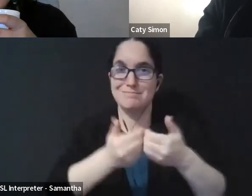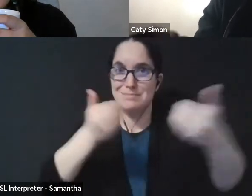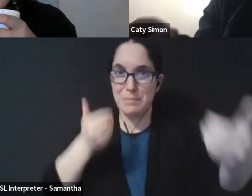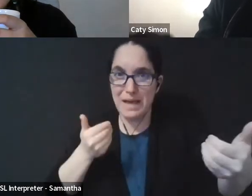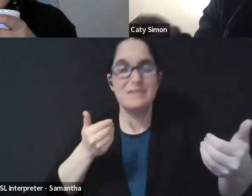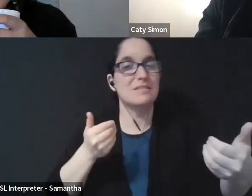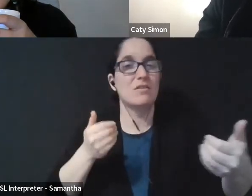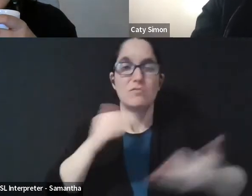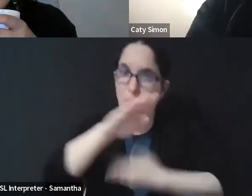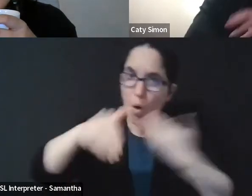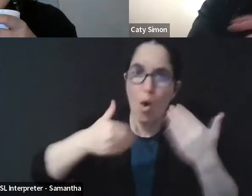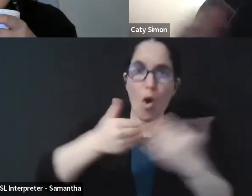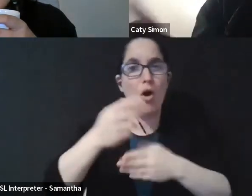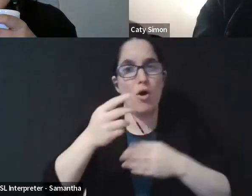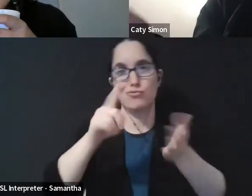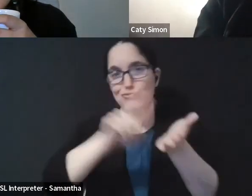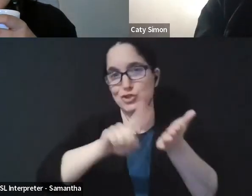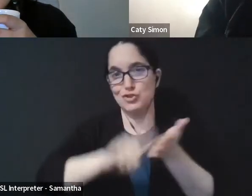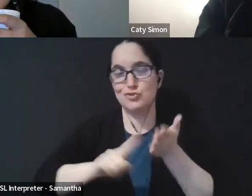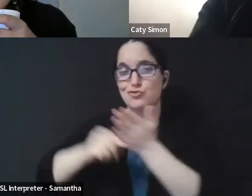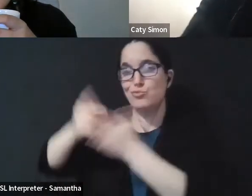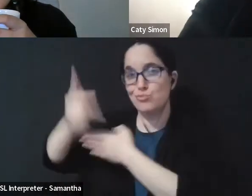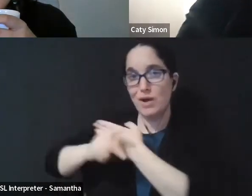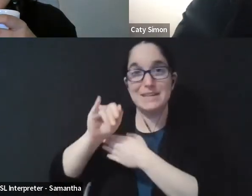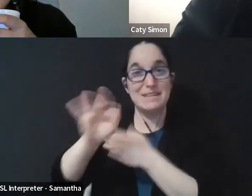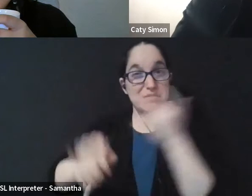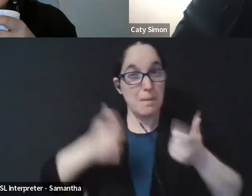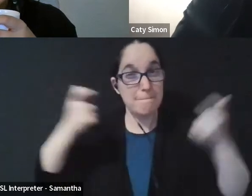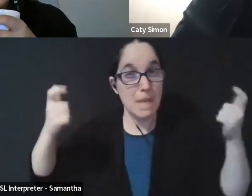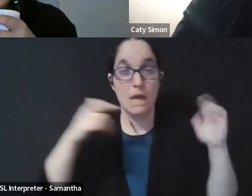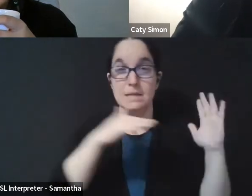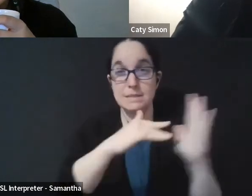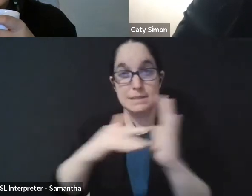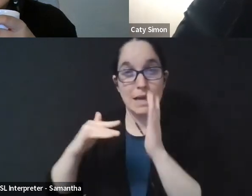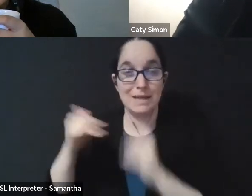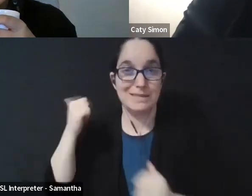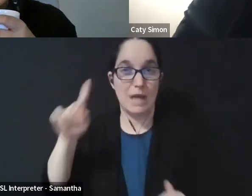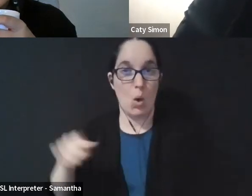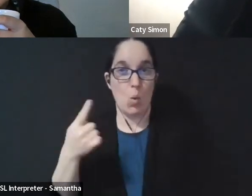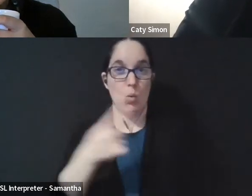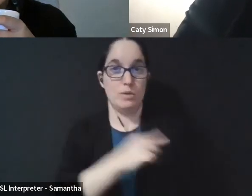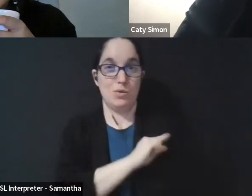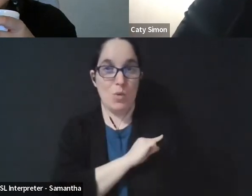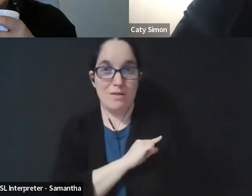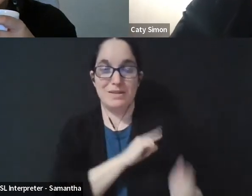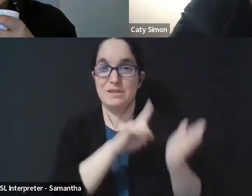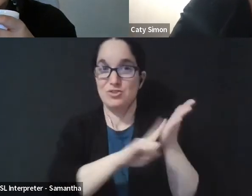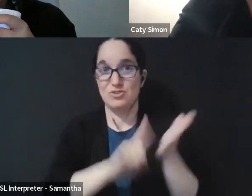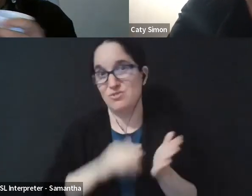all types of research projects, including big data studies and not just qualitative research, which I think is sometimes often